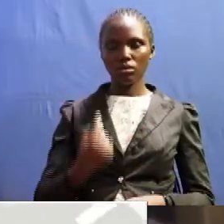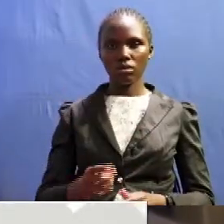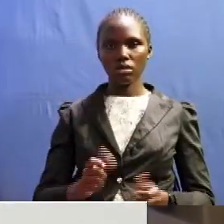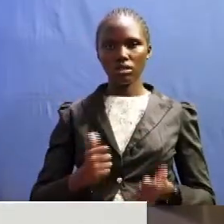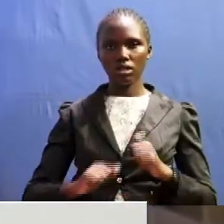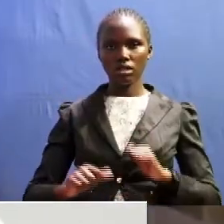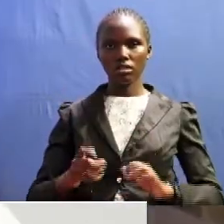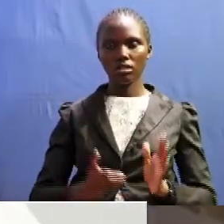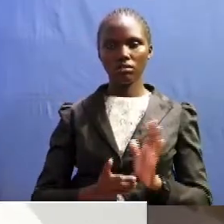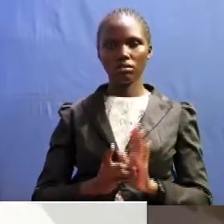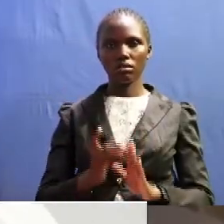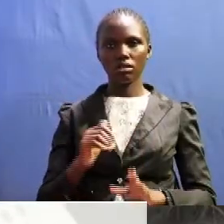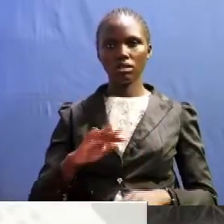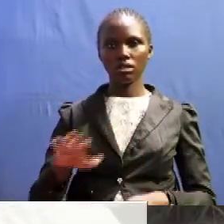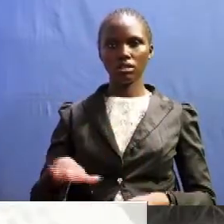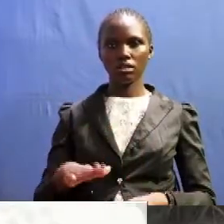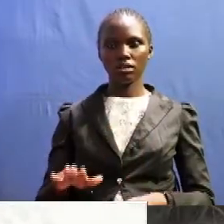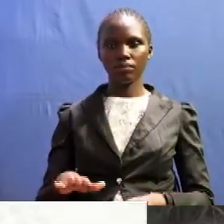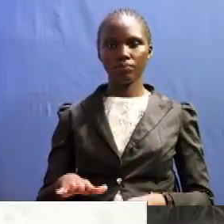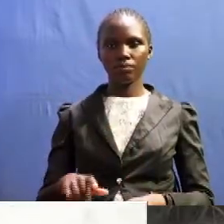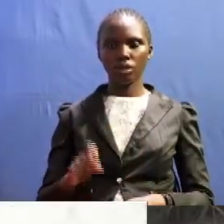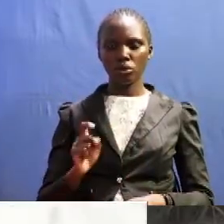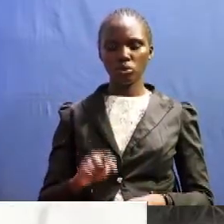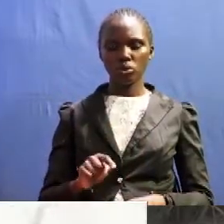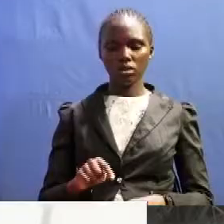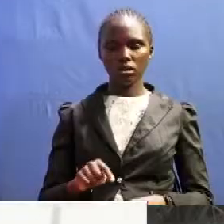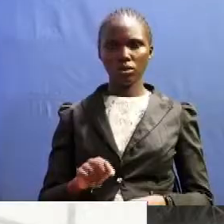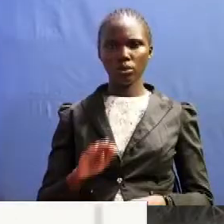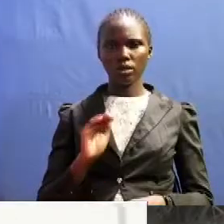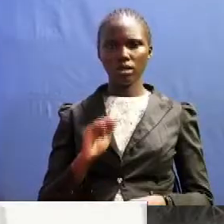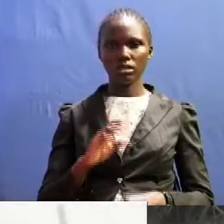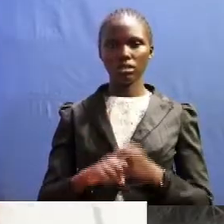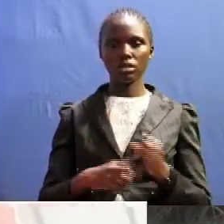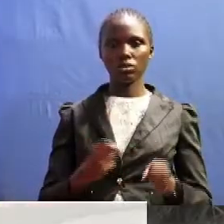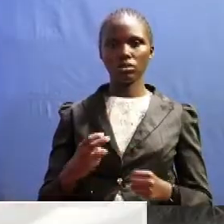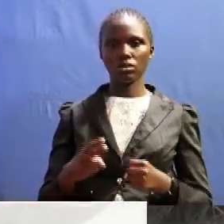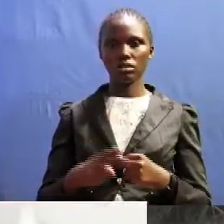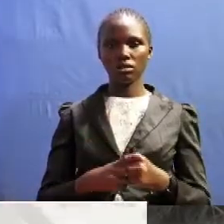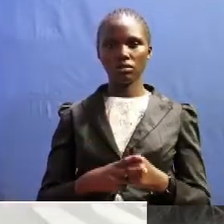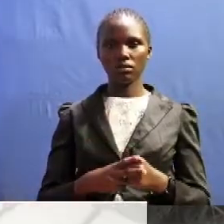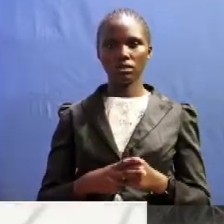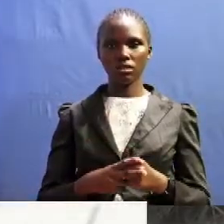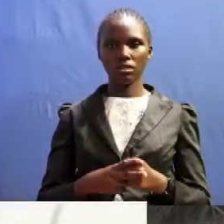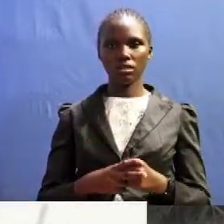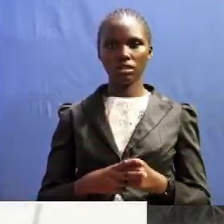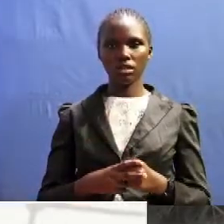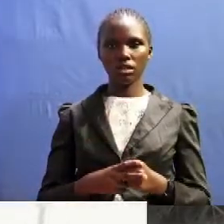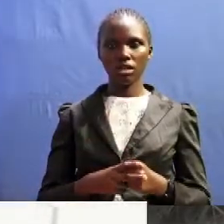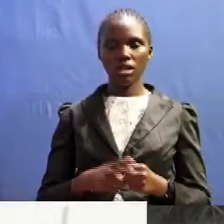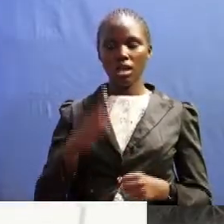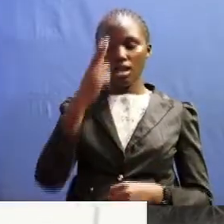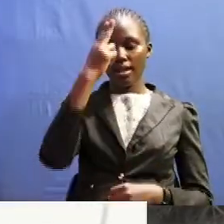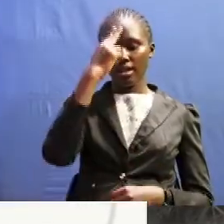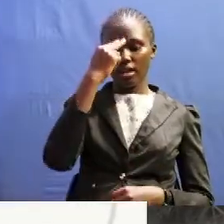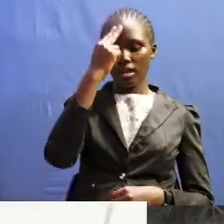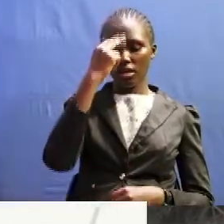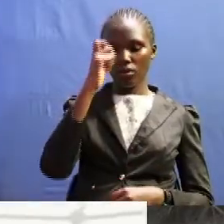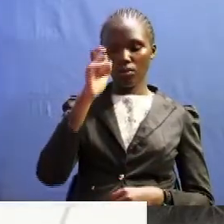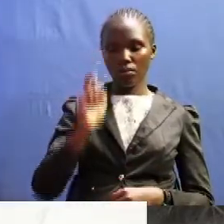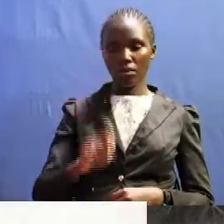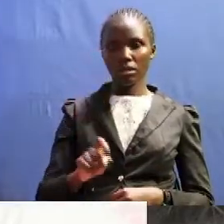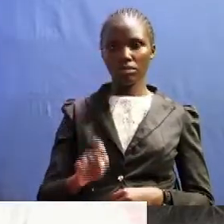drive development in the region. Leo tunaomba ya kwamba hii 27 Narok must stand to be